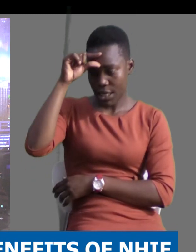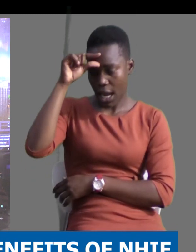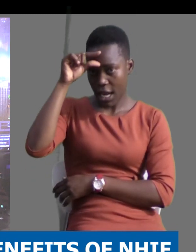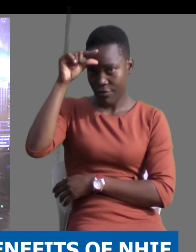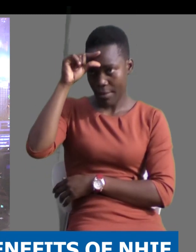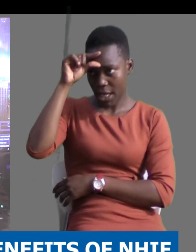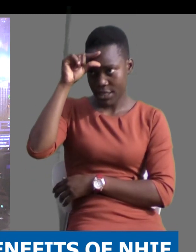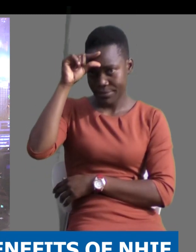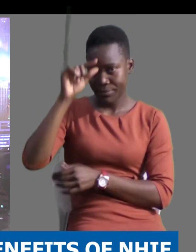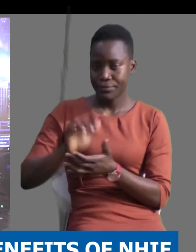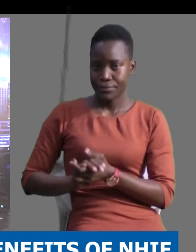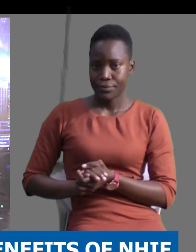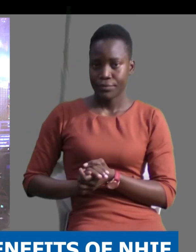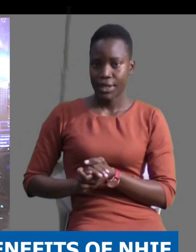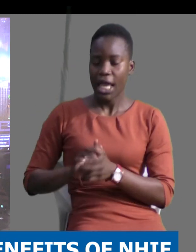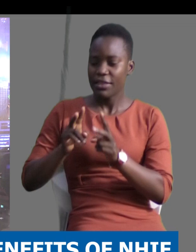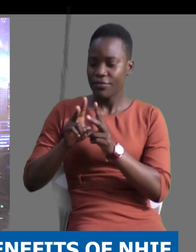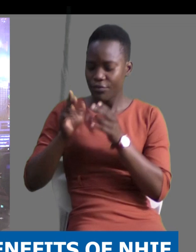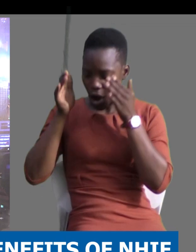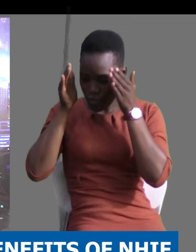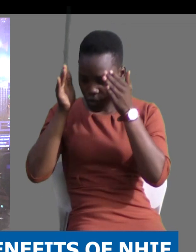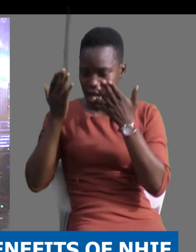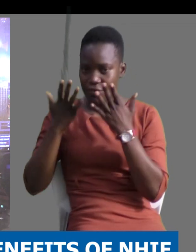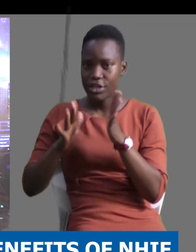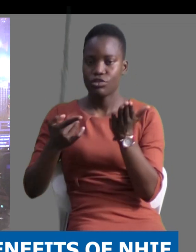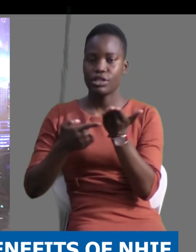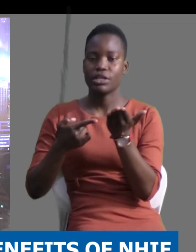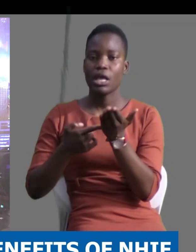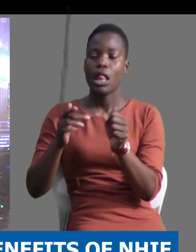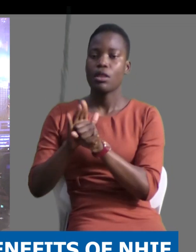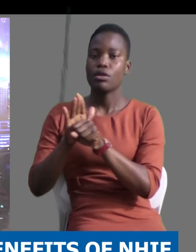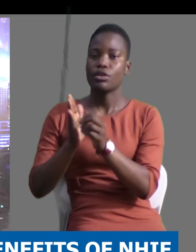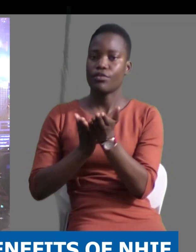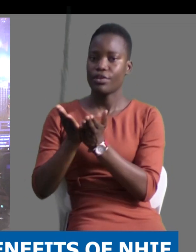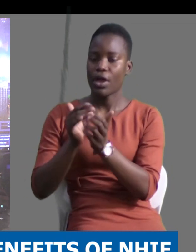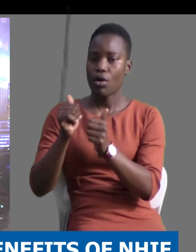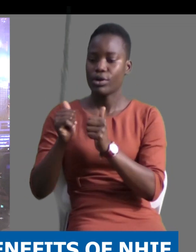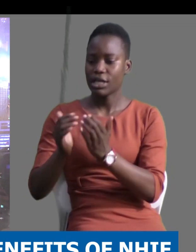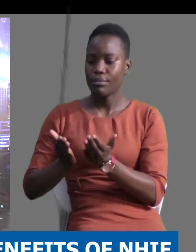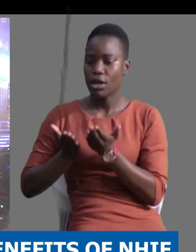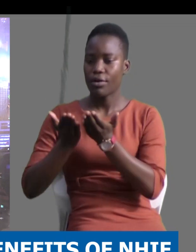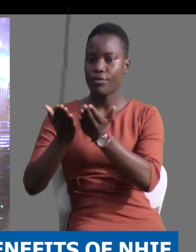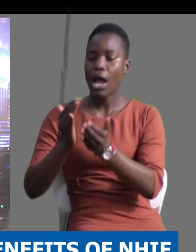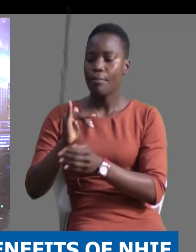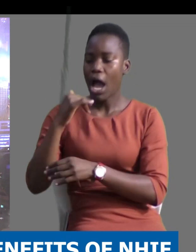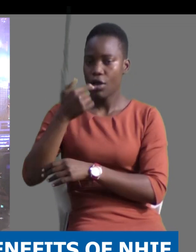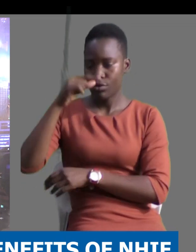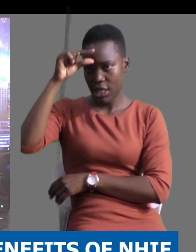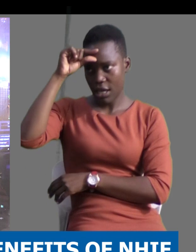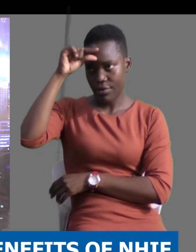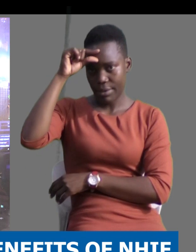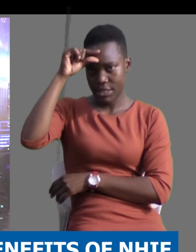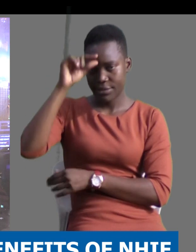the government, the government of the day is very keen on digitizing most of the services that are being offered